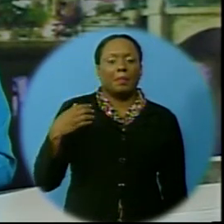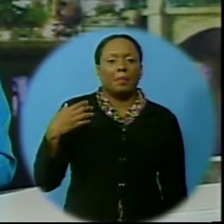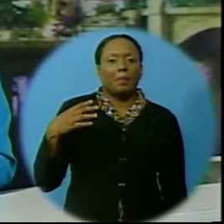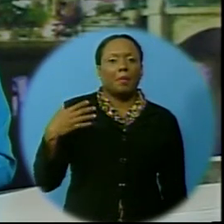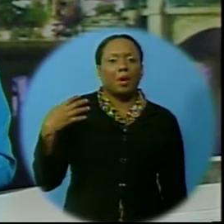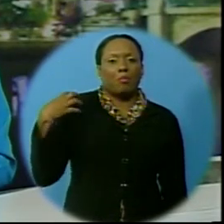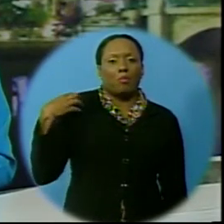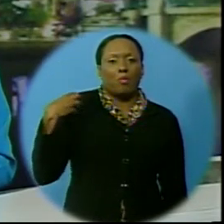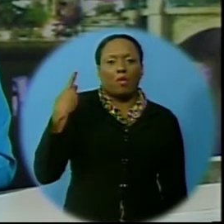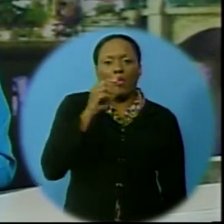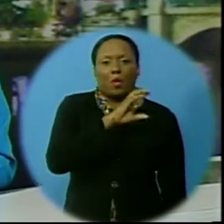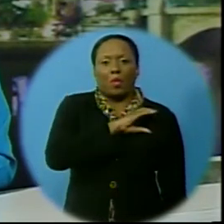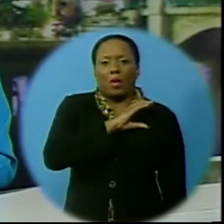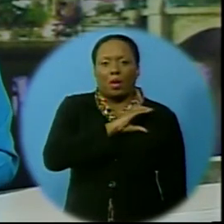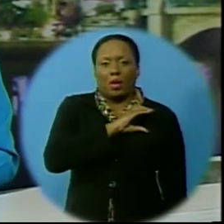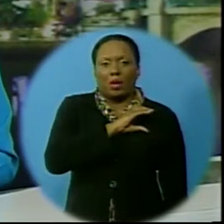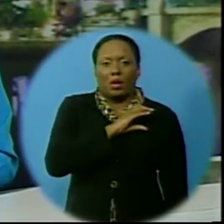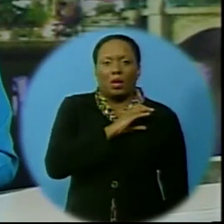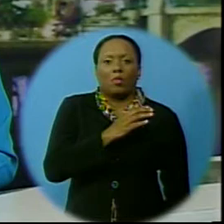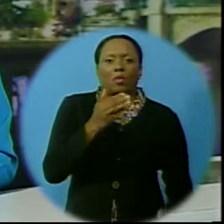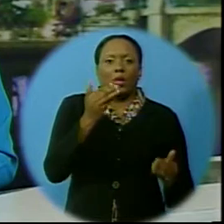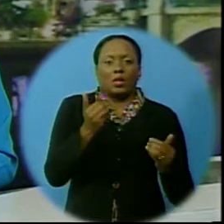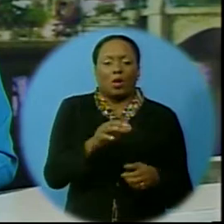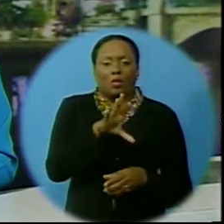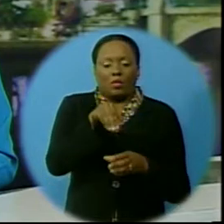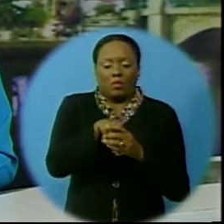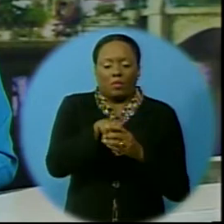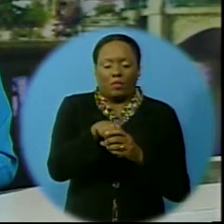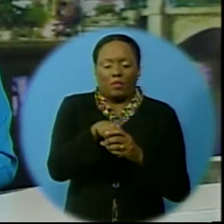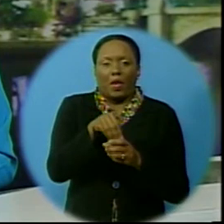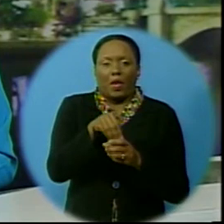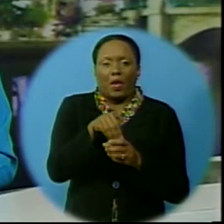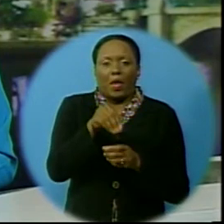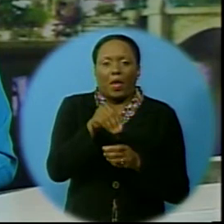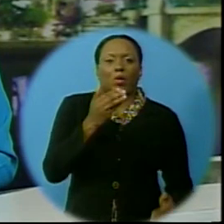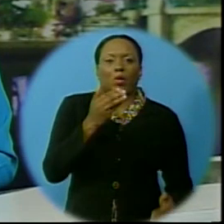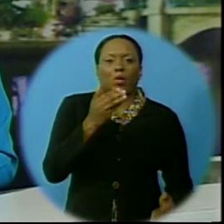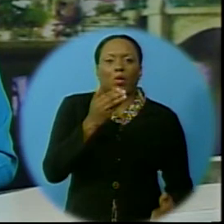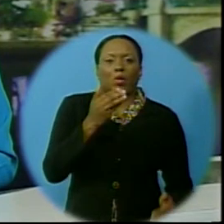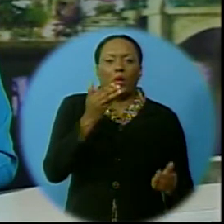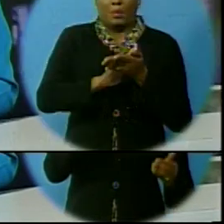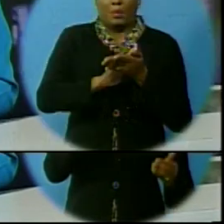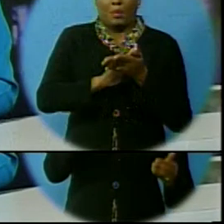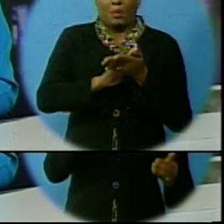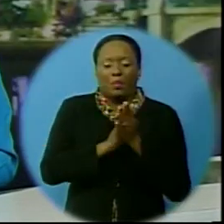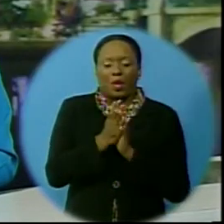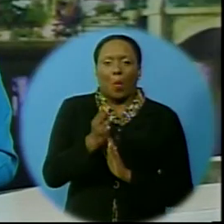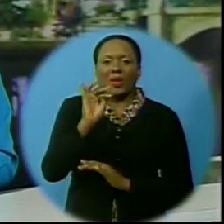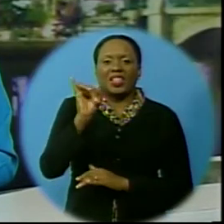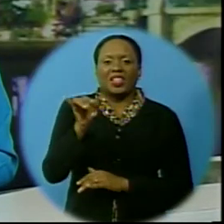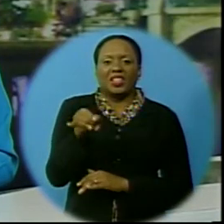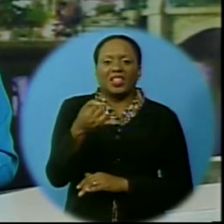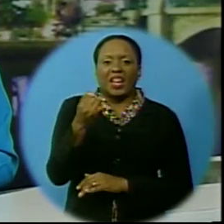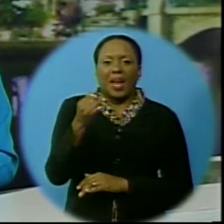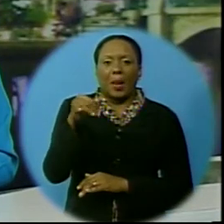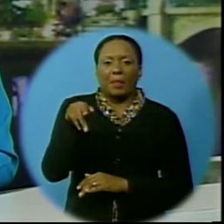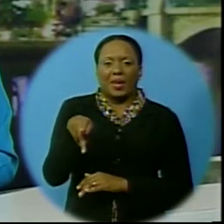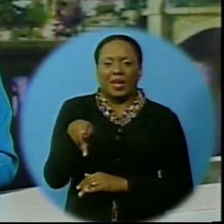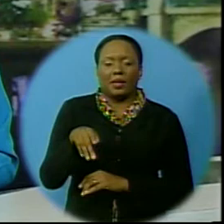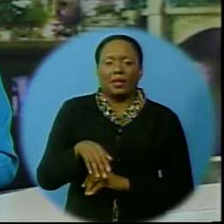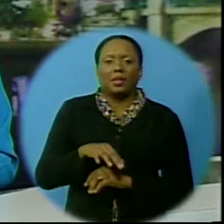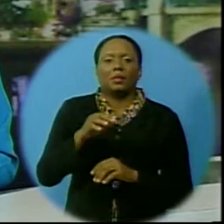among 30 justices of the peace installed at Government House today. General Sir Elliot